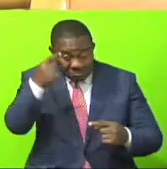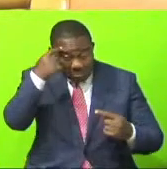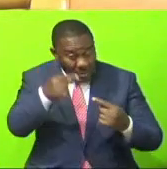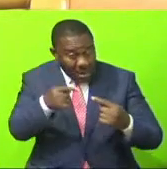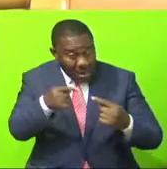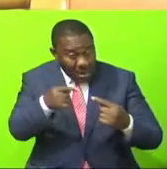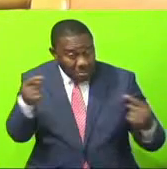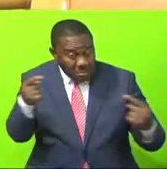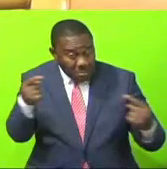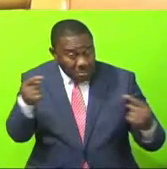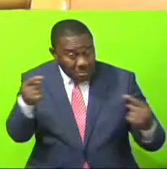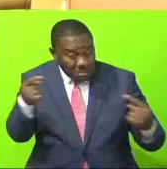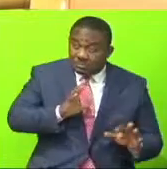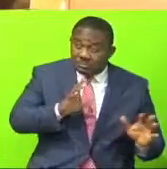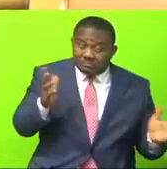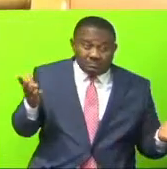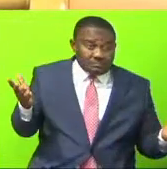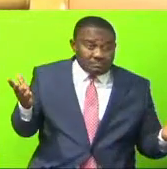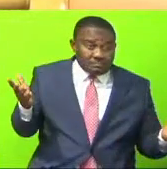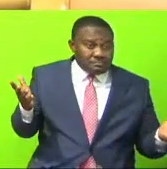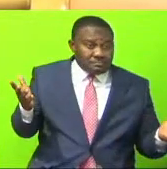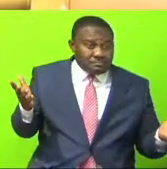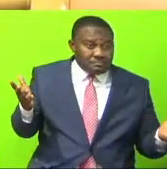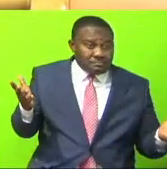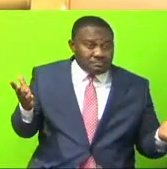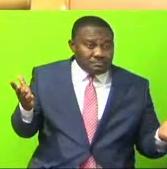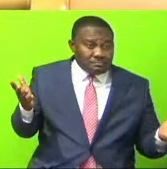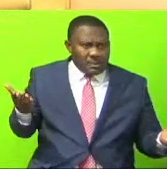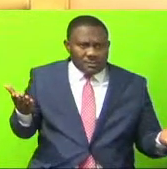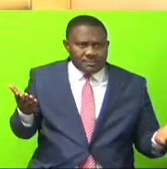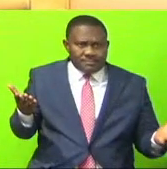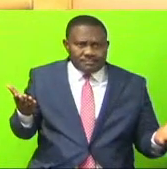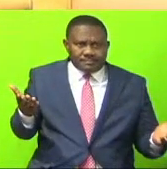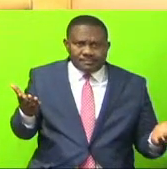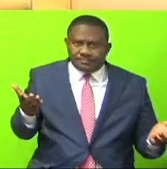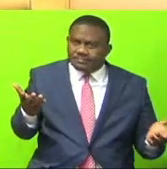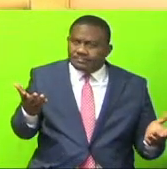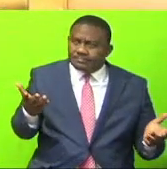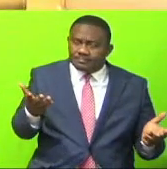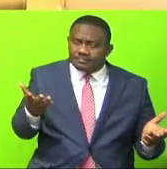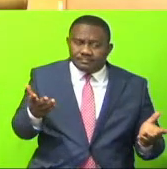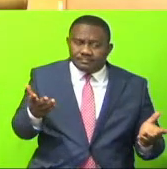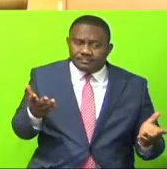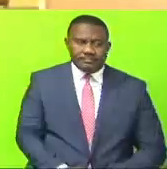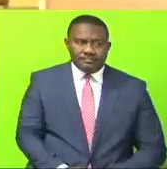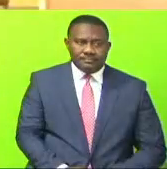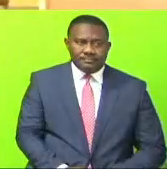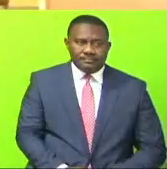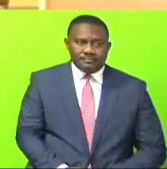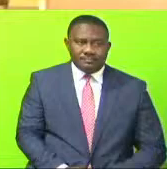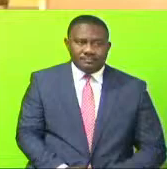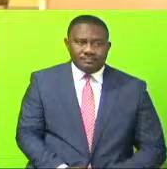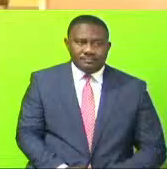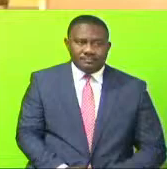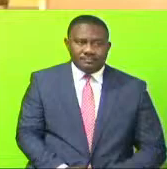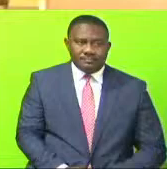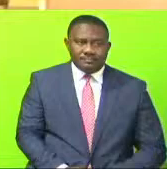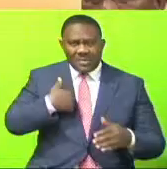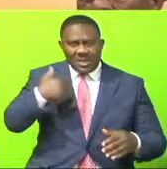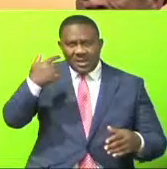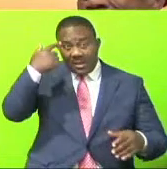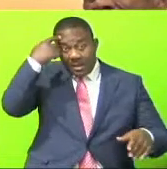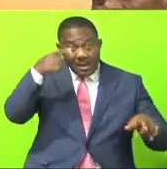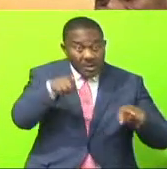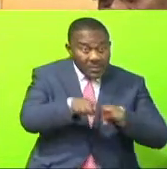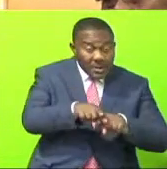and my disagreement with the rule is a matter of public knowledge. But whether I disagree with it or not, as